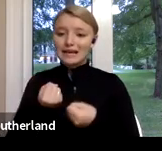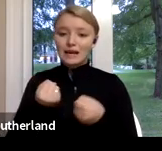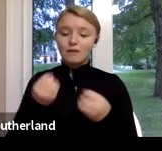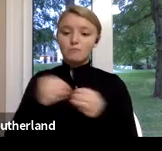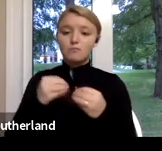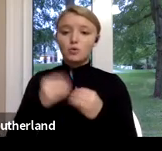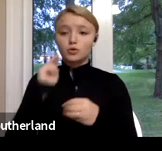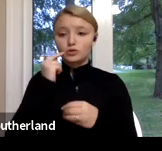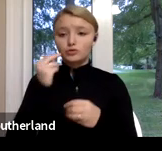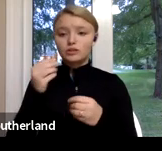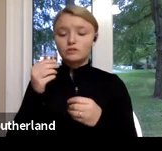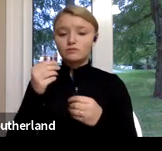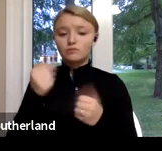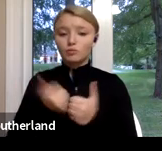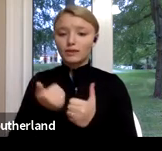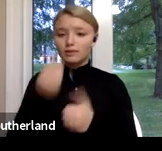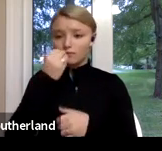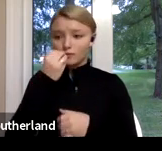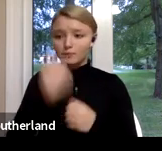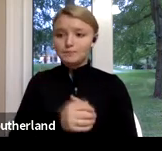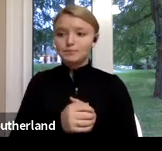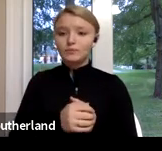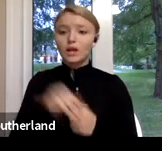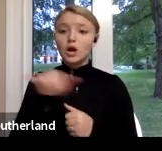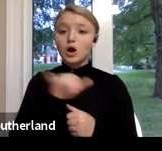This also means that it's a liquid, so